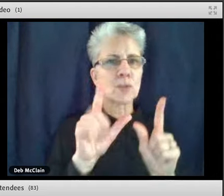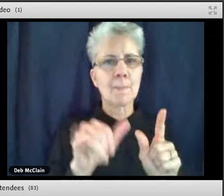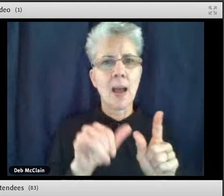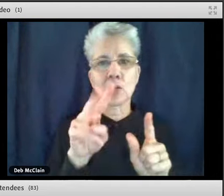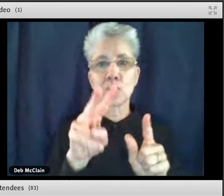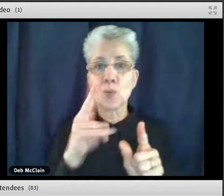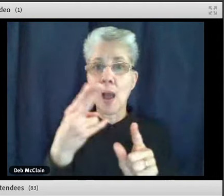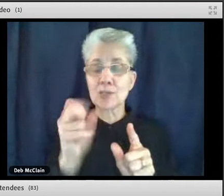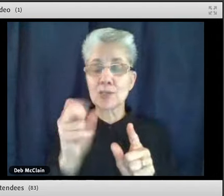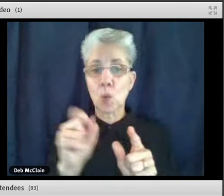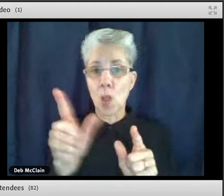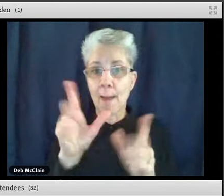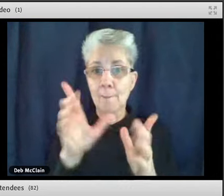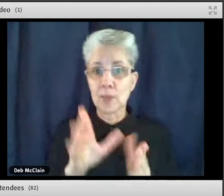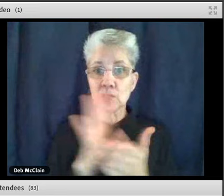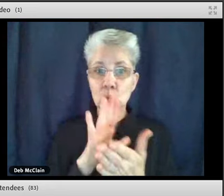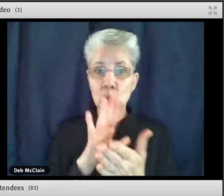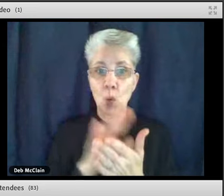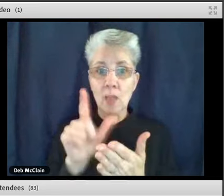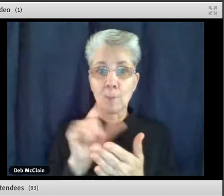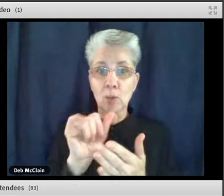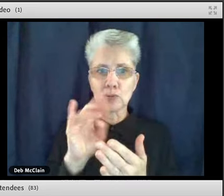even doesn't have access to